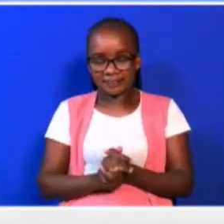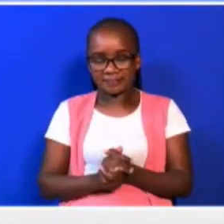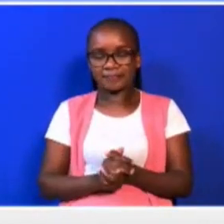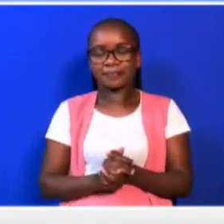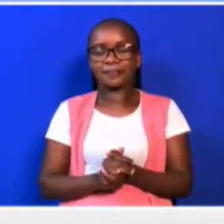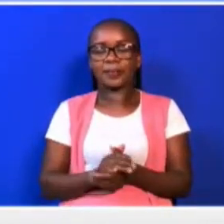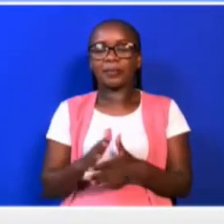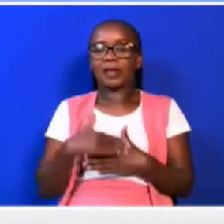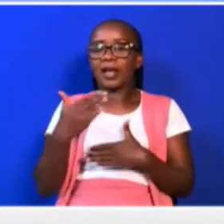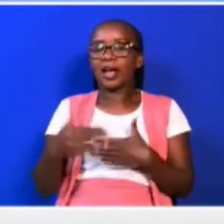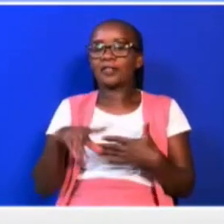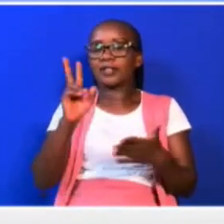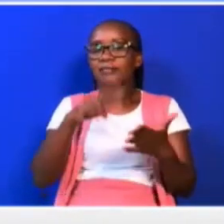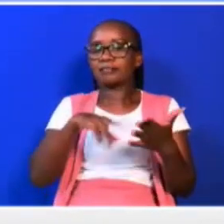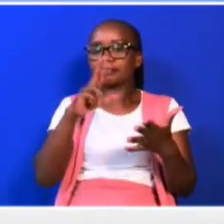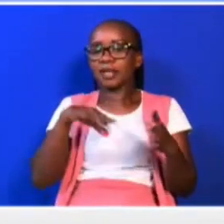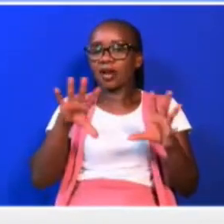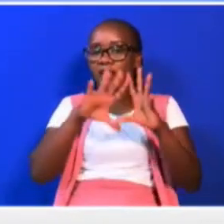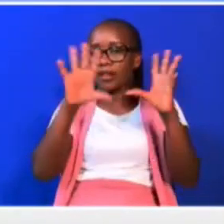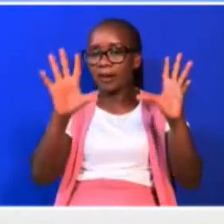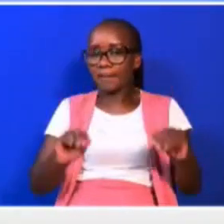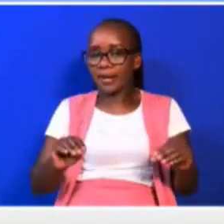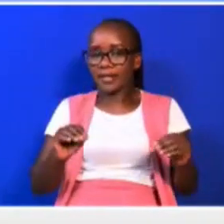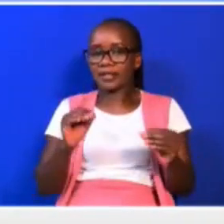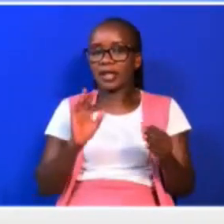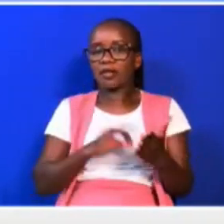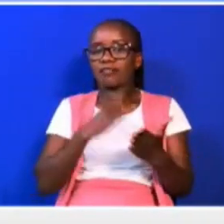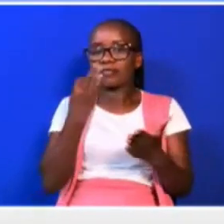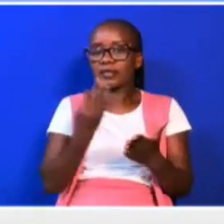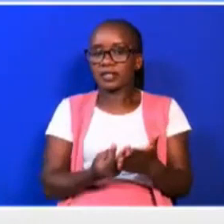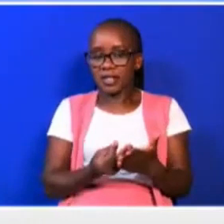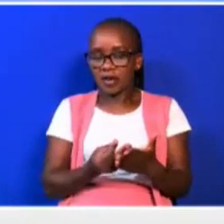Namna baada ya kusomwa kwa bajeti ya mwaka wa kifedha